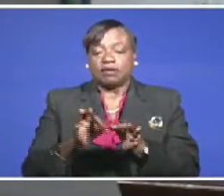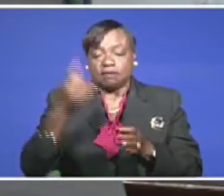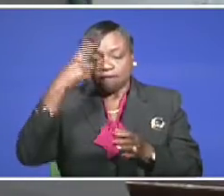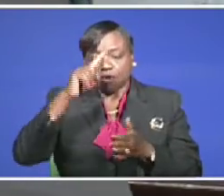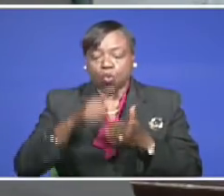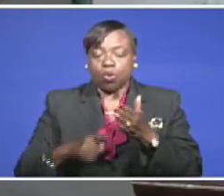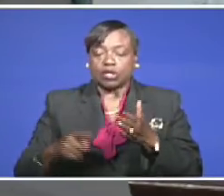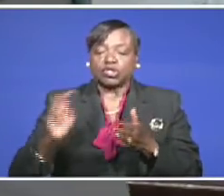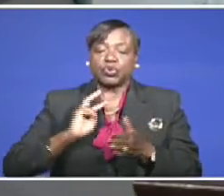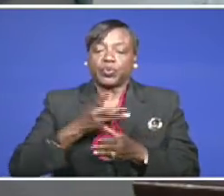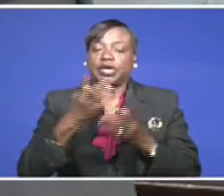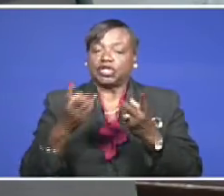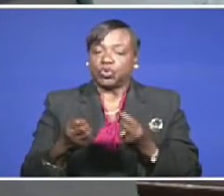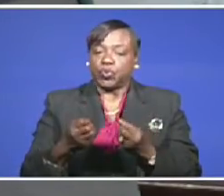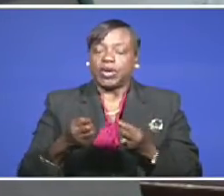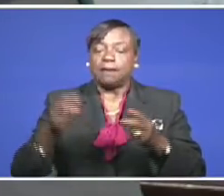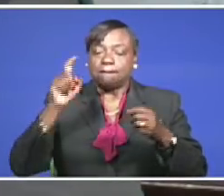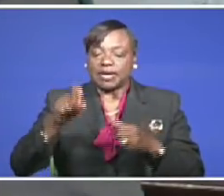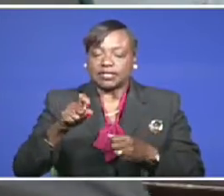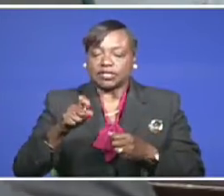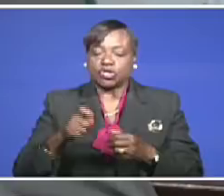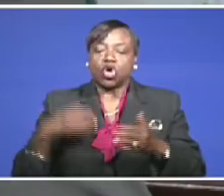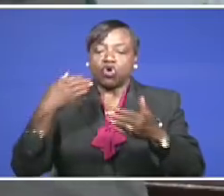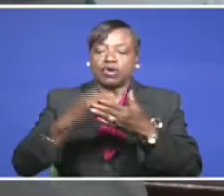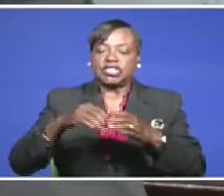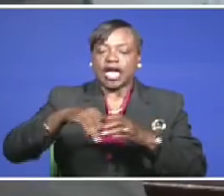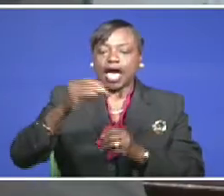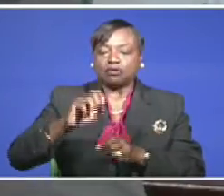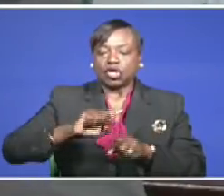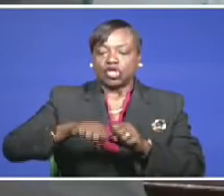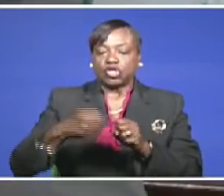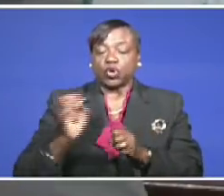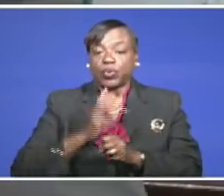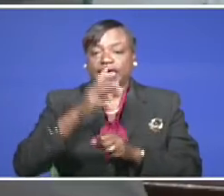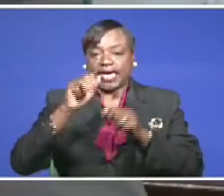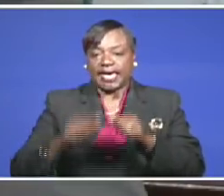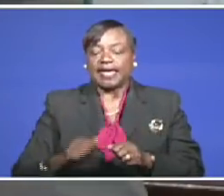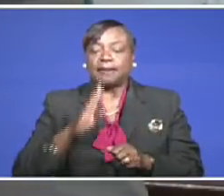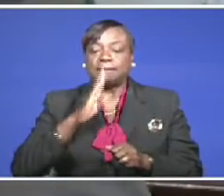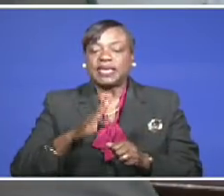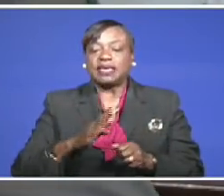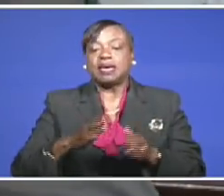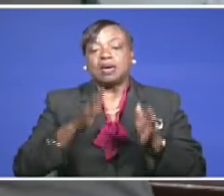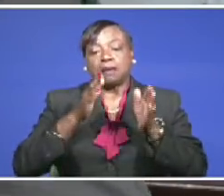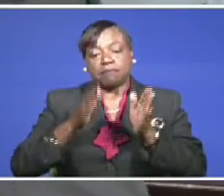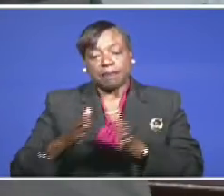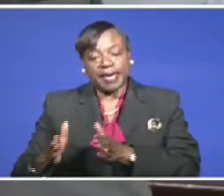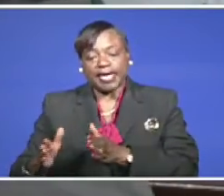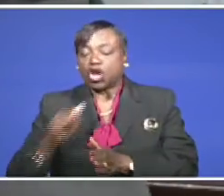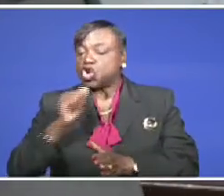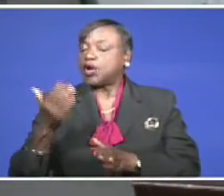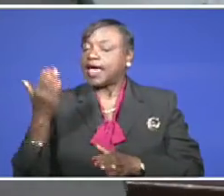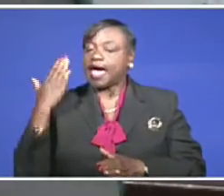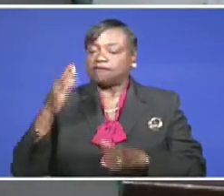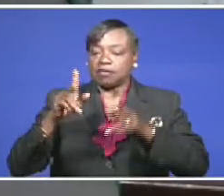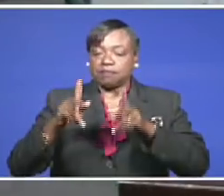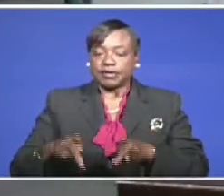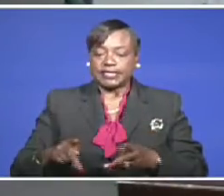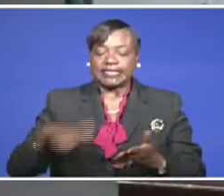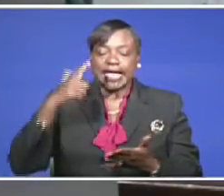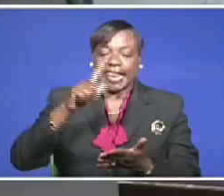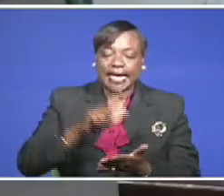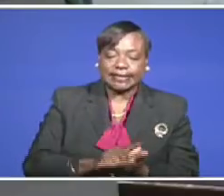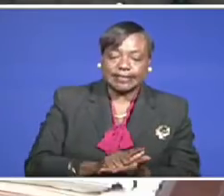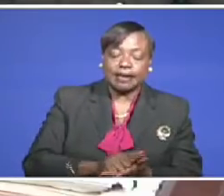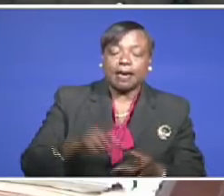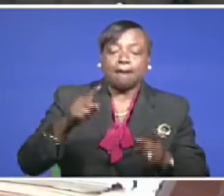so that we can be prepared, not after persons have landed, but in advance of their coming to the